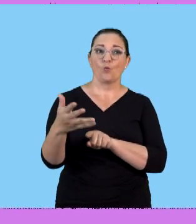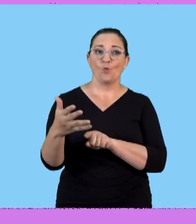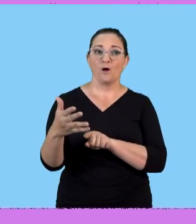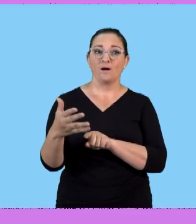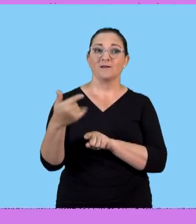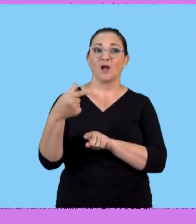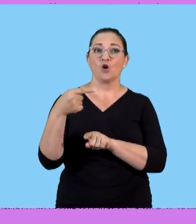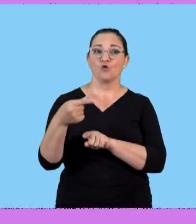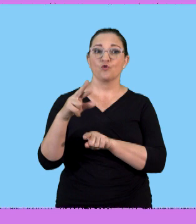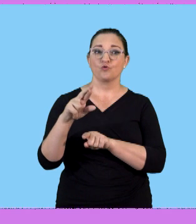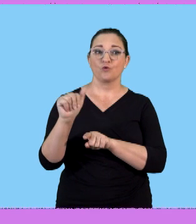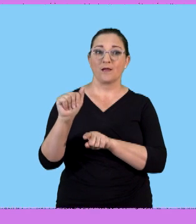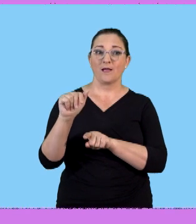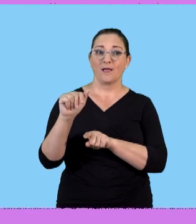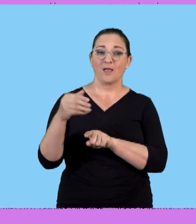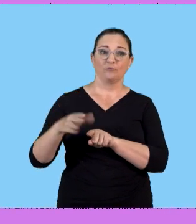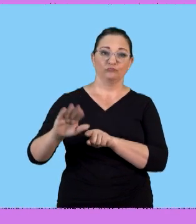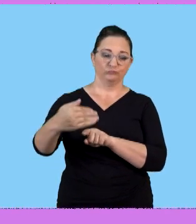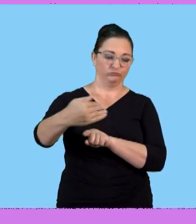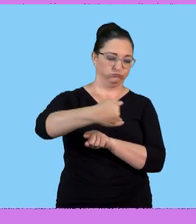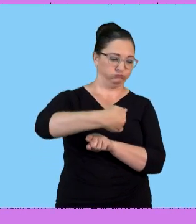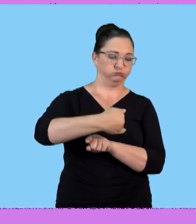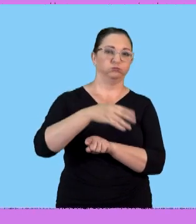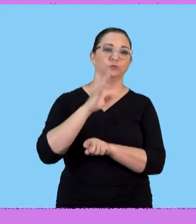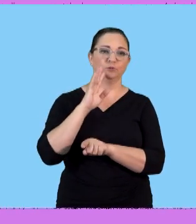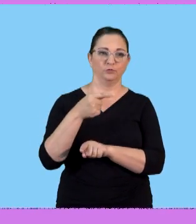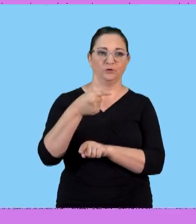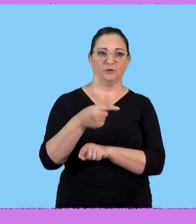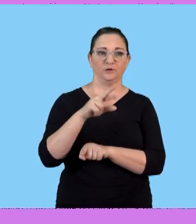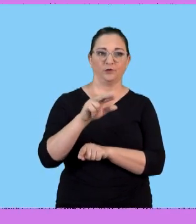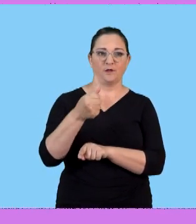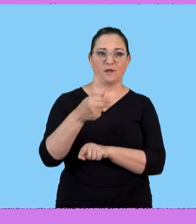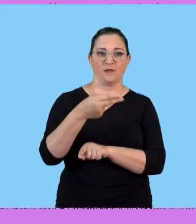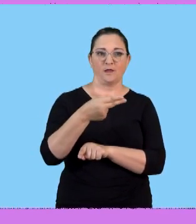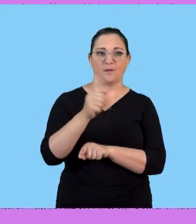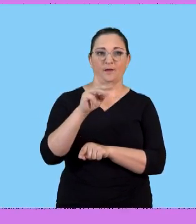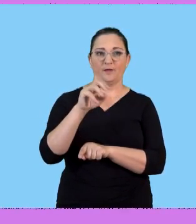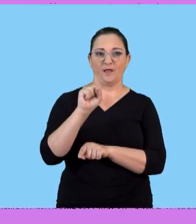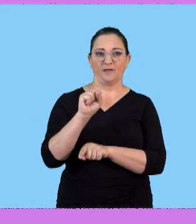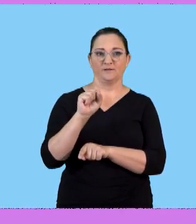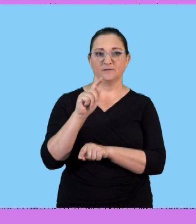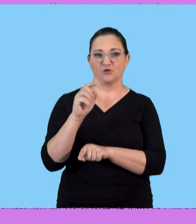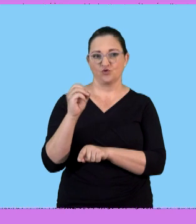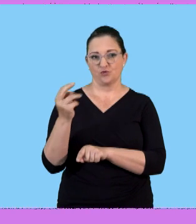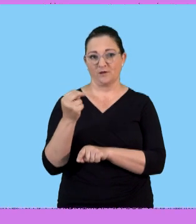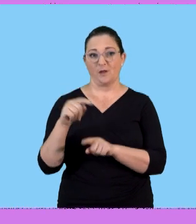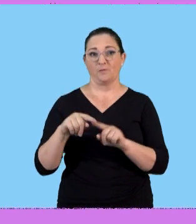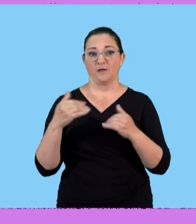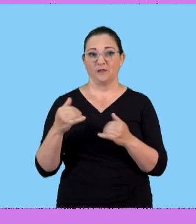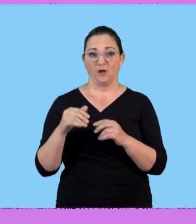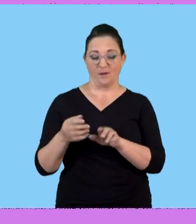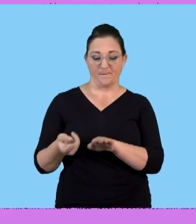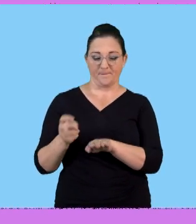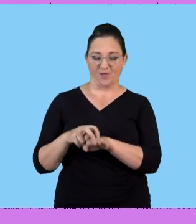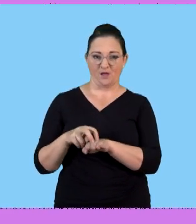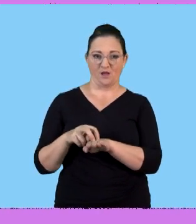off in Grahamstown. Can you see? Here's Grahamstown. Okay, so what are we saying? He will travel like this. East London,